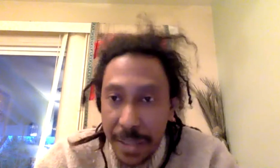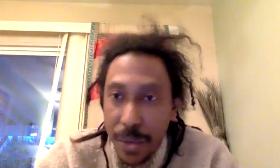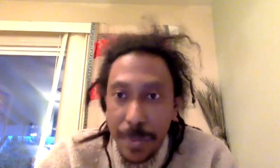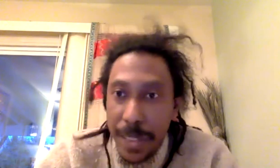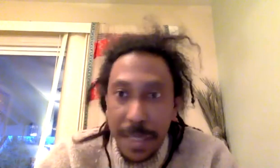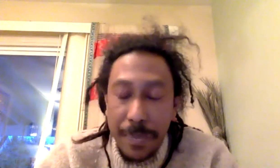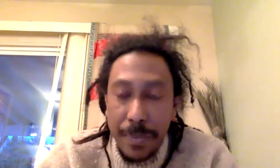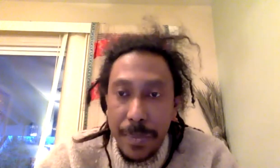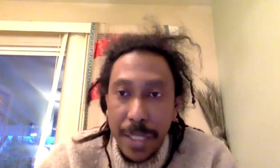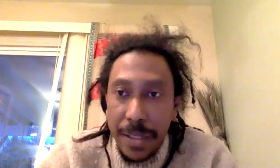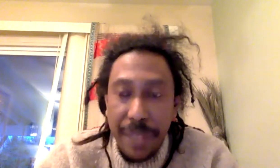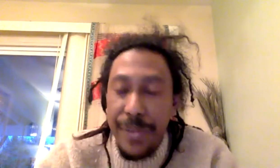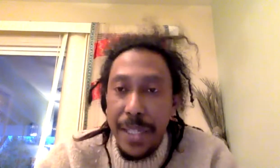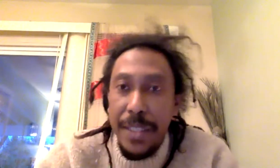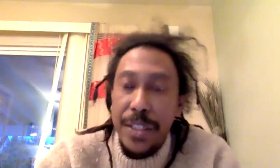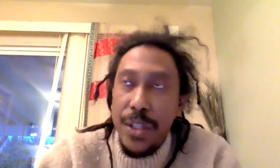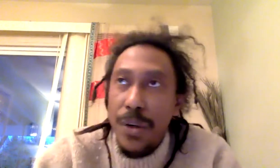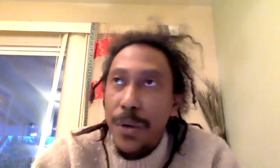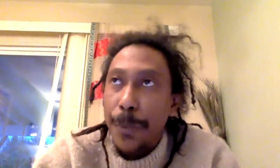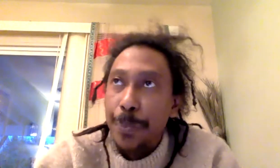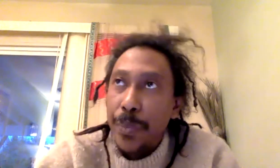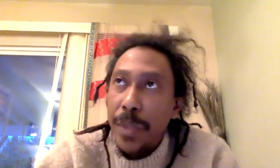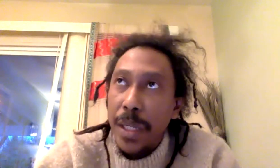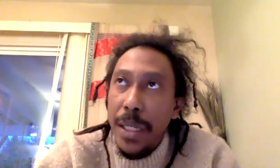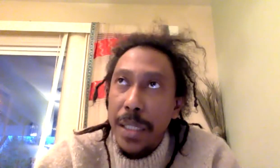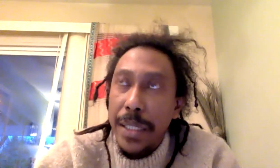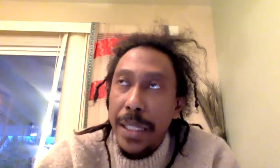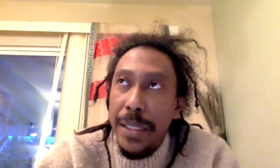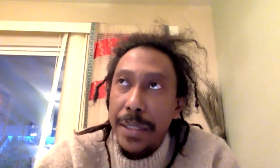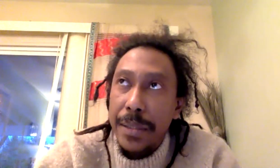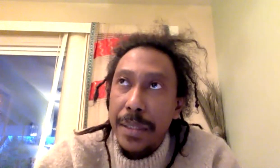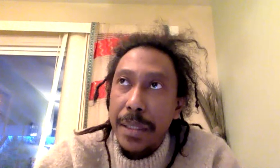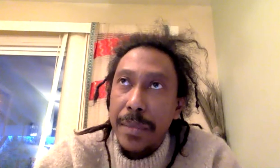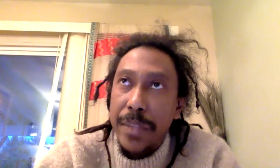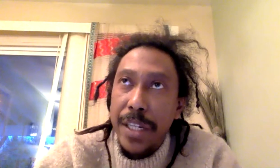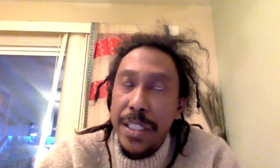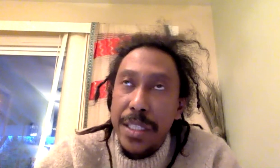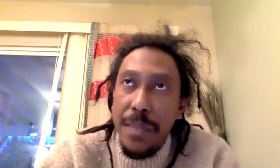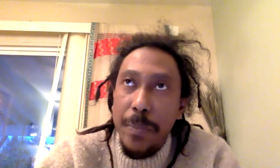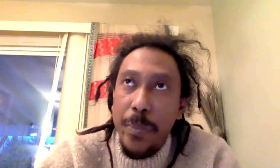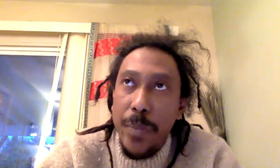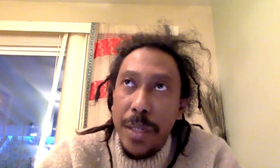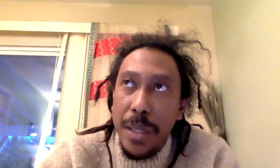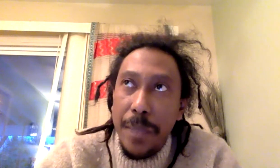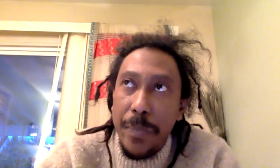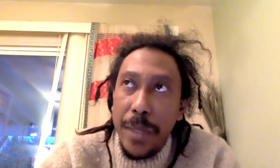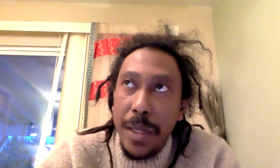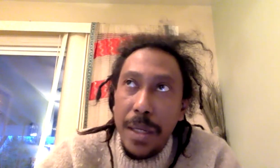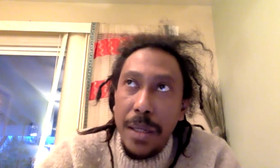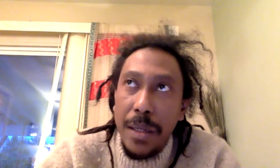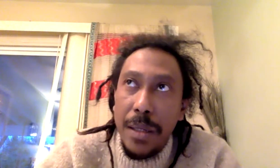different, completely different. So, and then there is